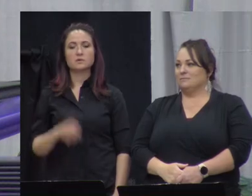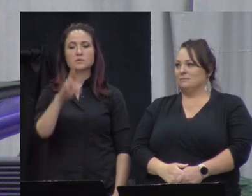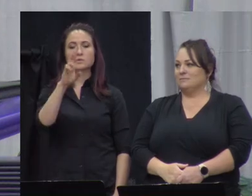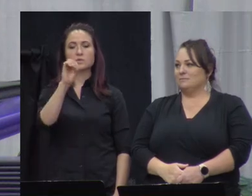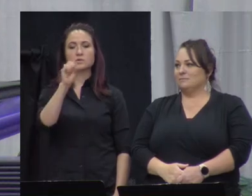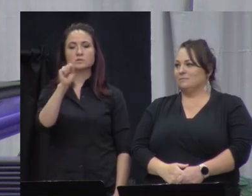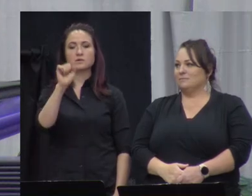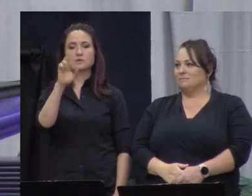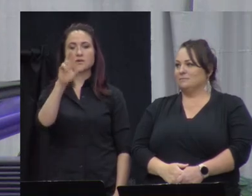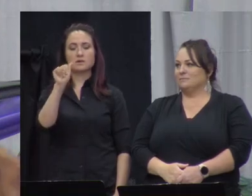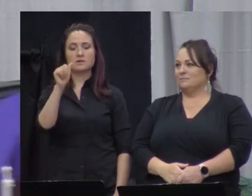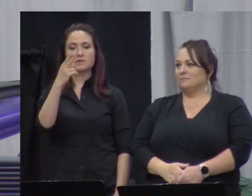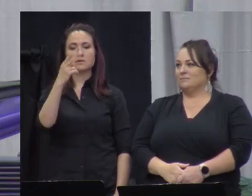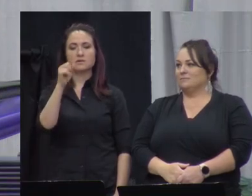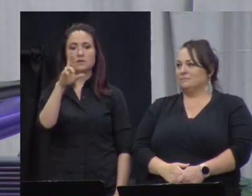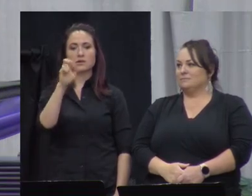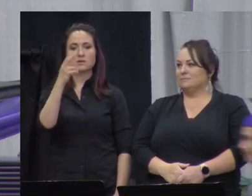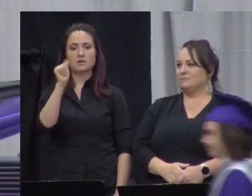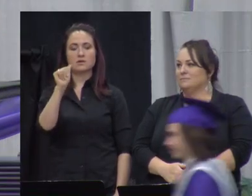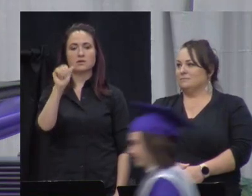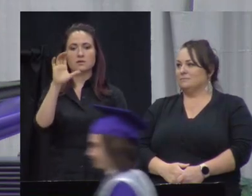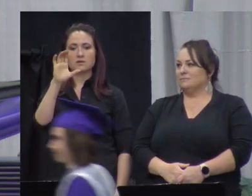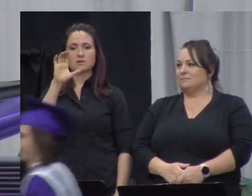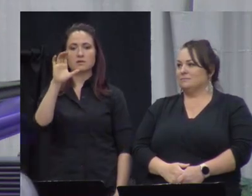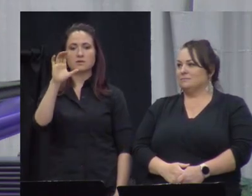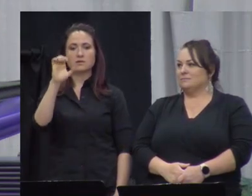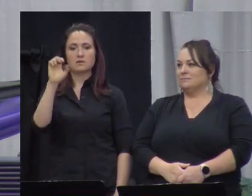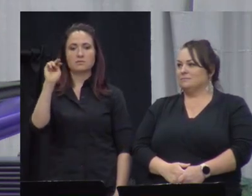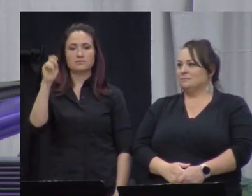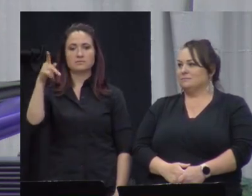Rosara Correa Valentin.